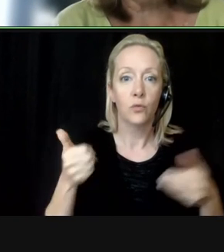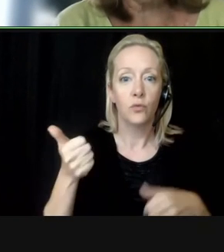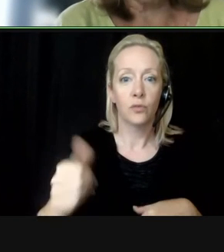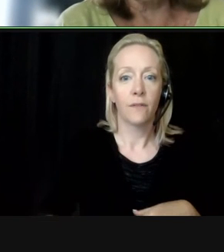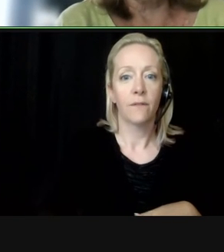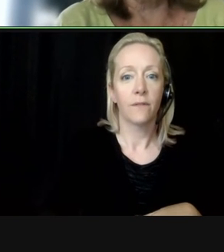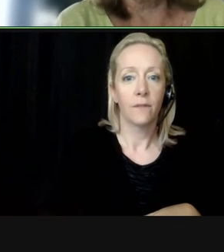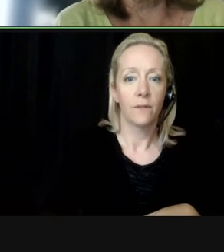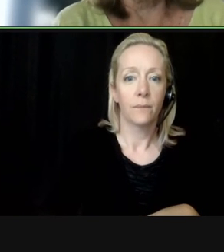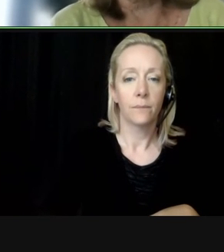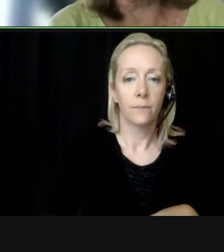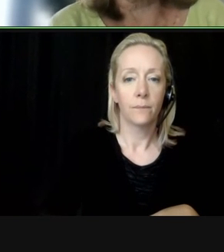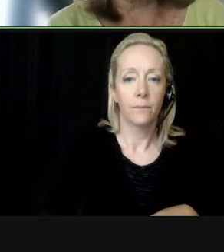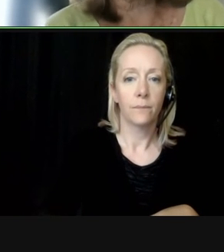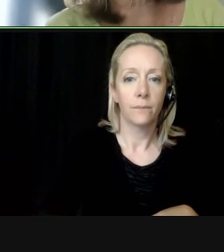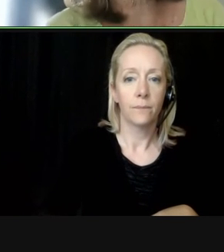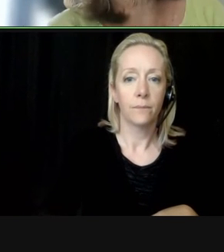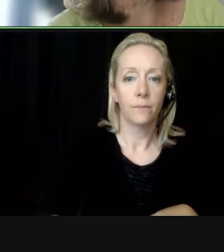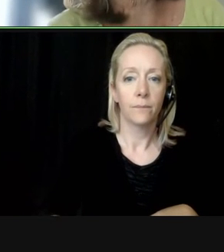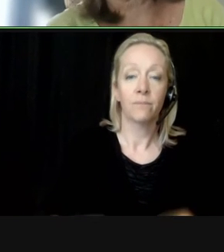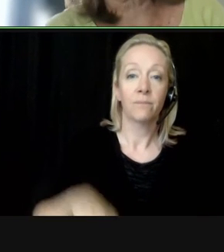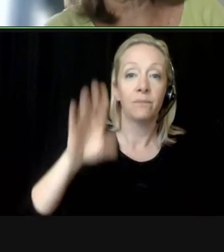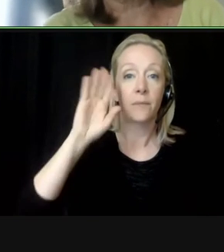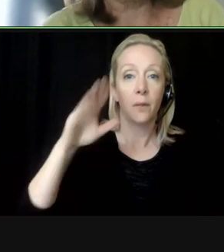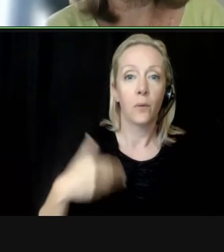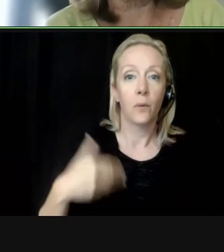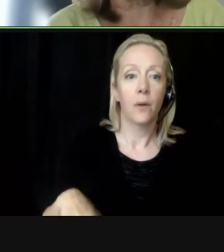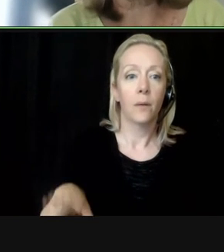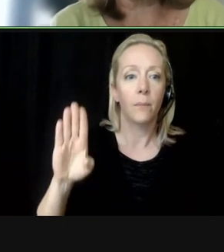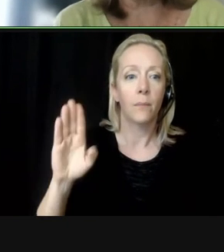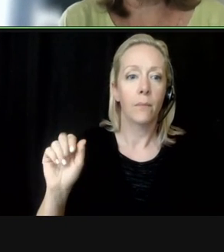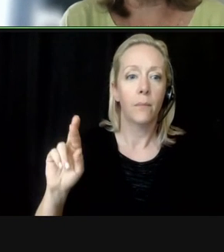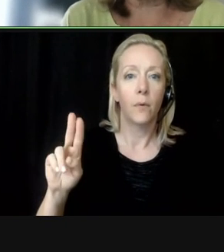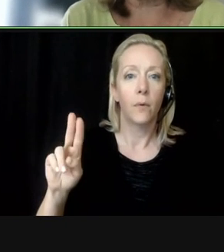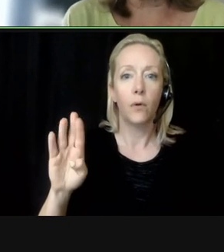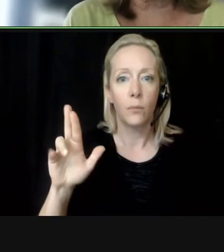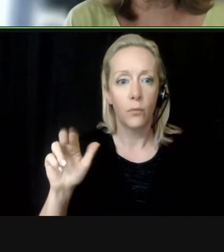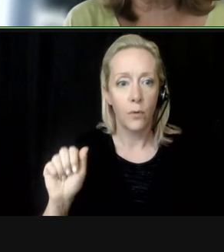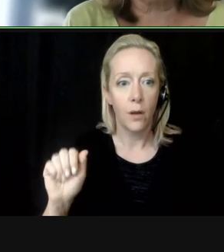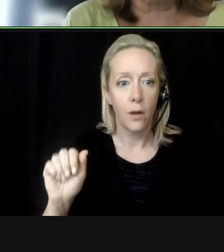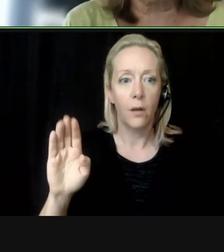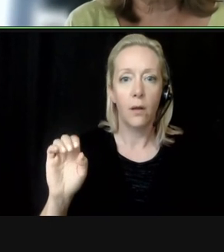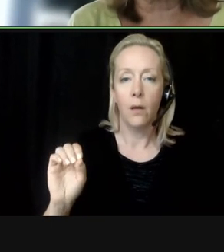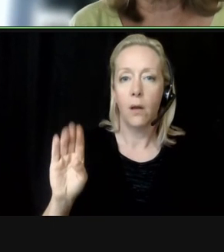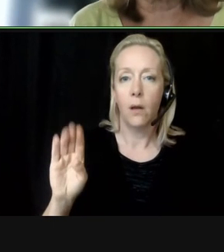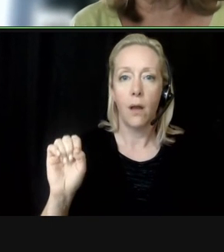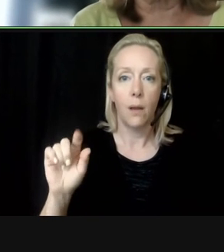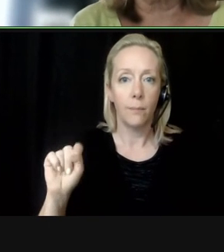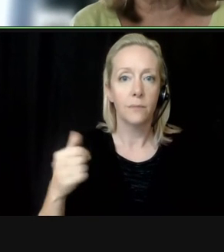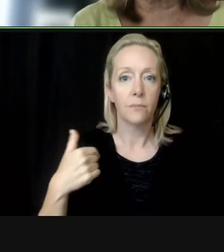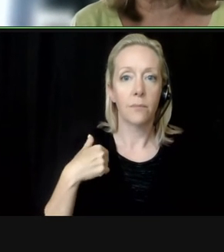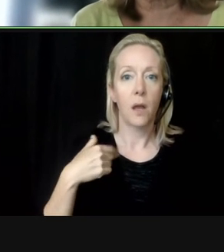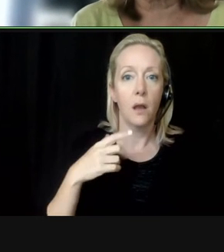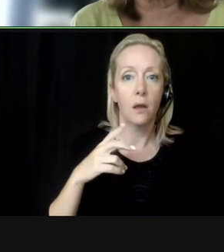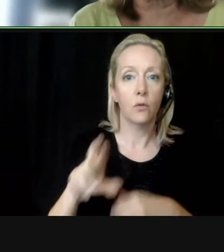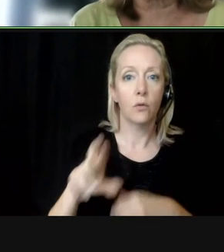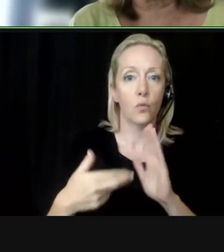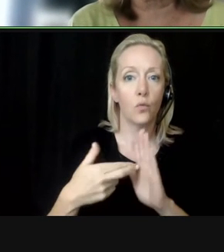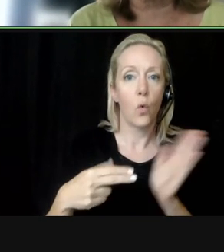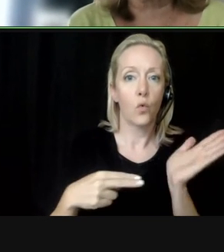everyone. Recording in progress. My name is Barbara Obst, and I am a nurse, and I am with the SNCC program,